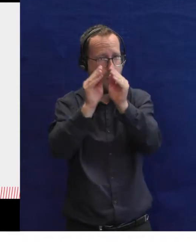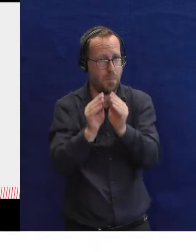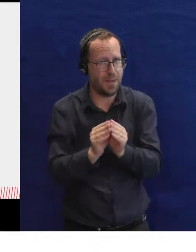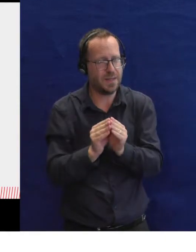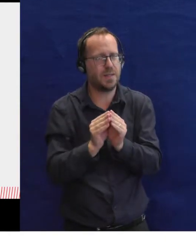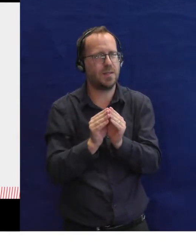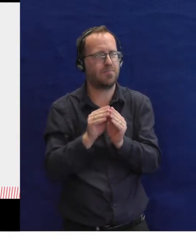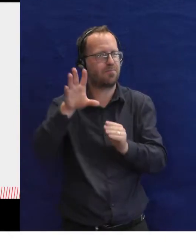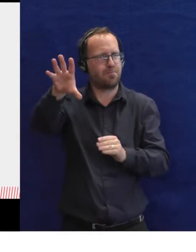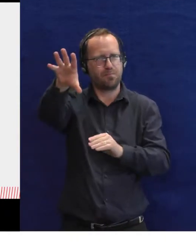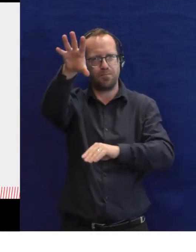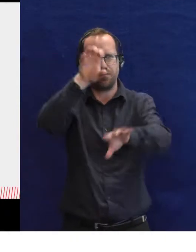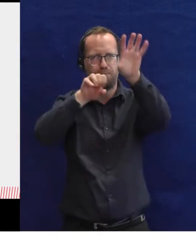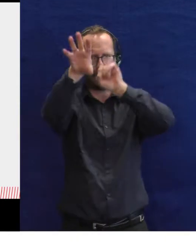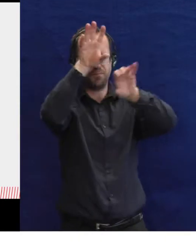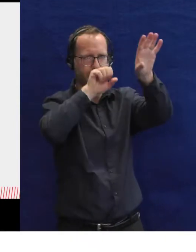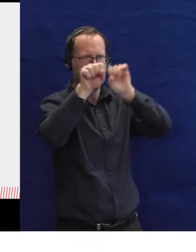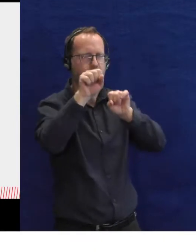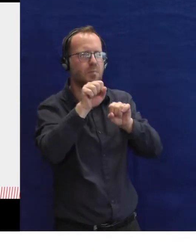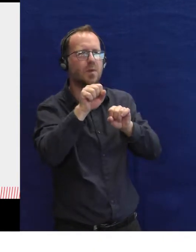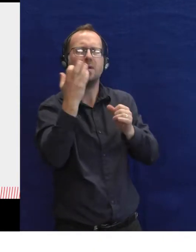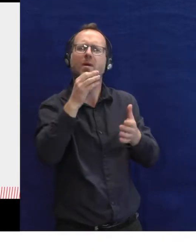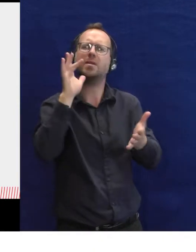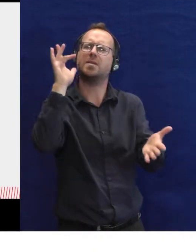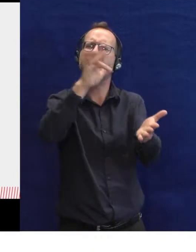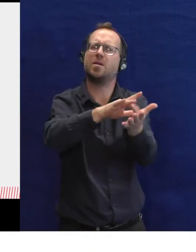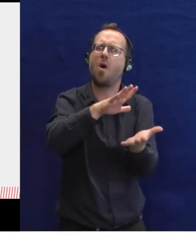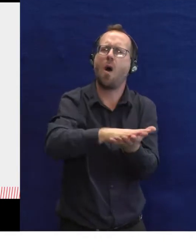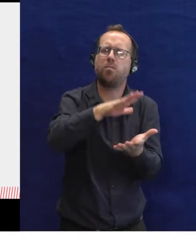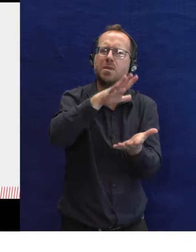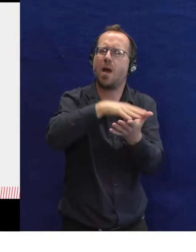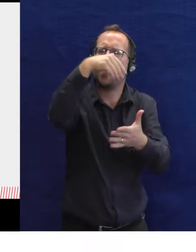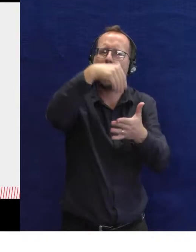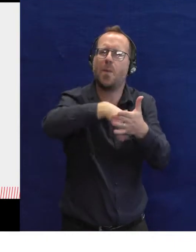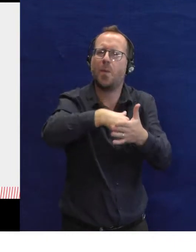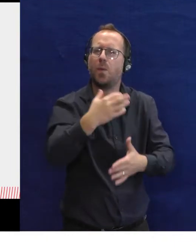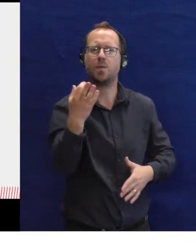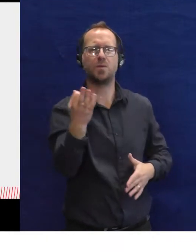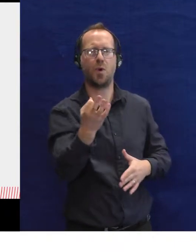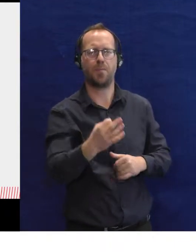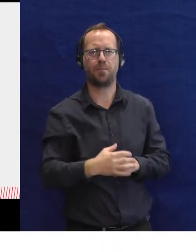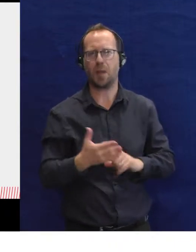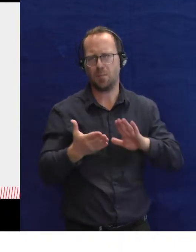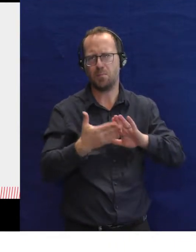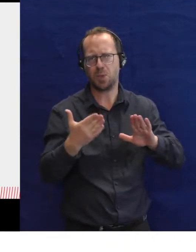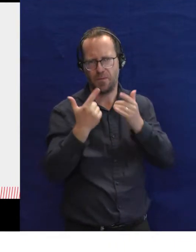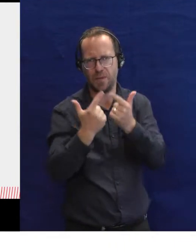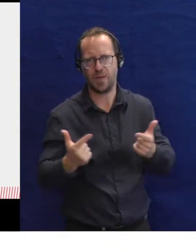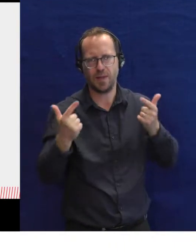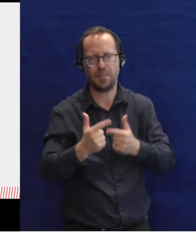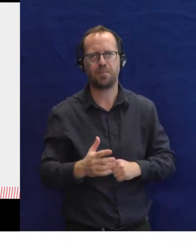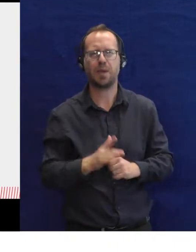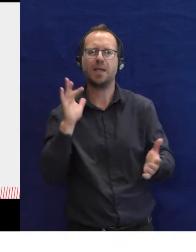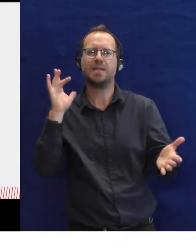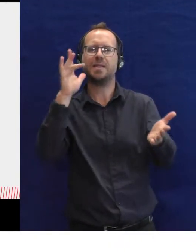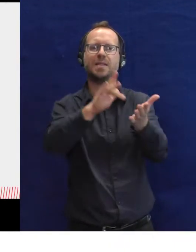consider based on the content what you provide. Audio description provides additional information for those which do not receive